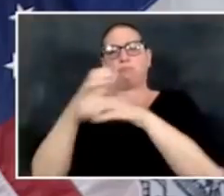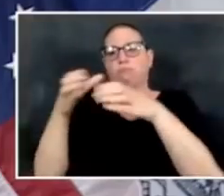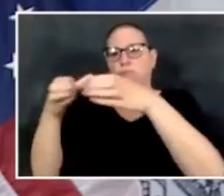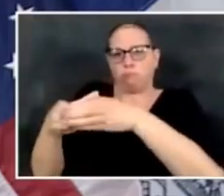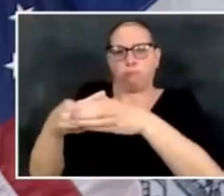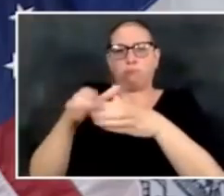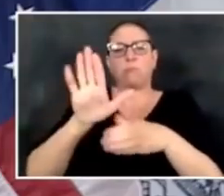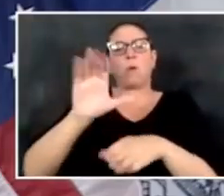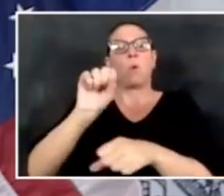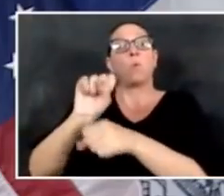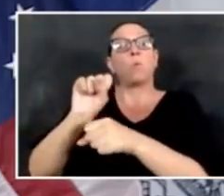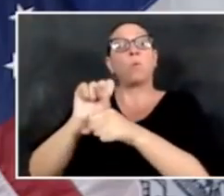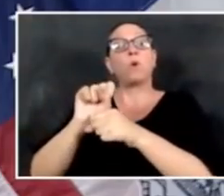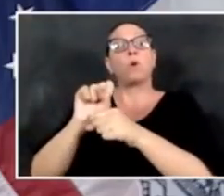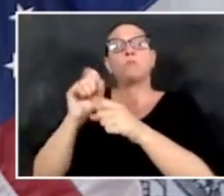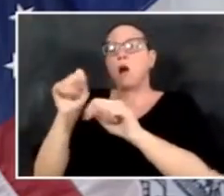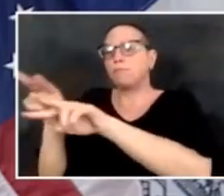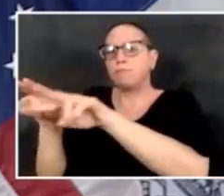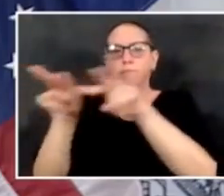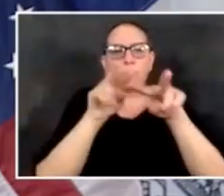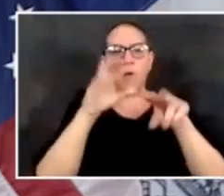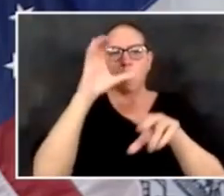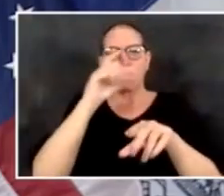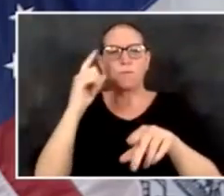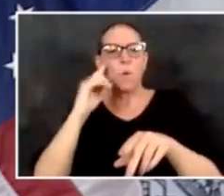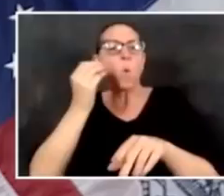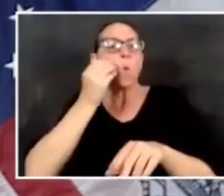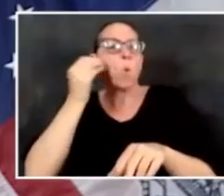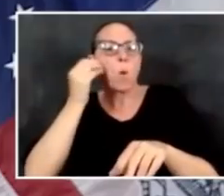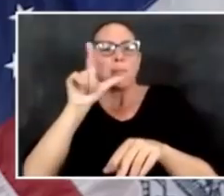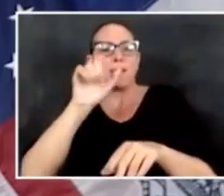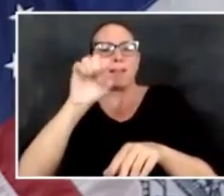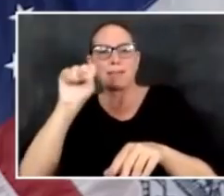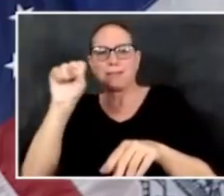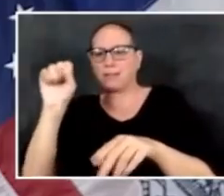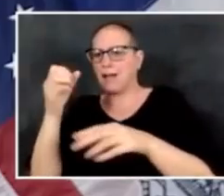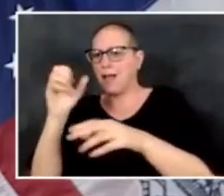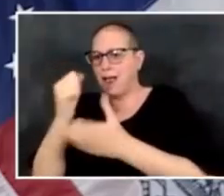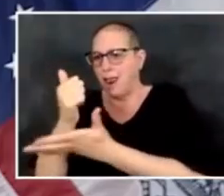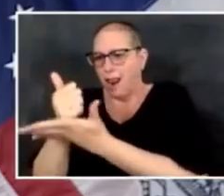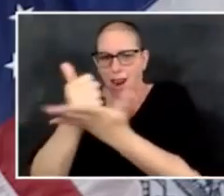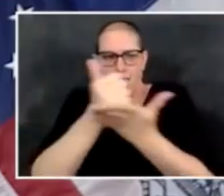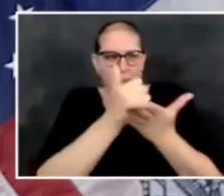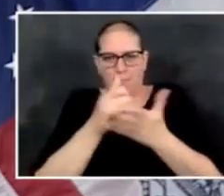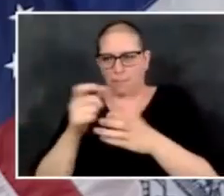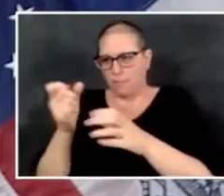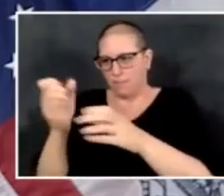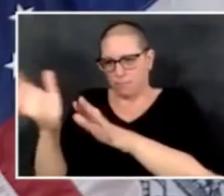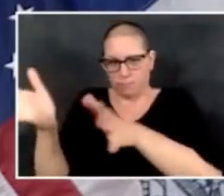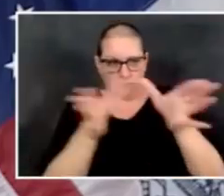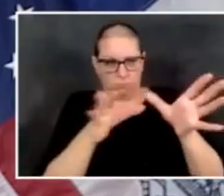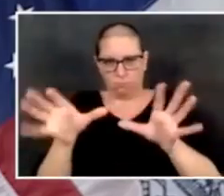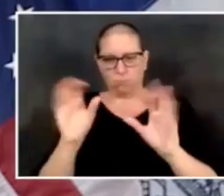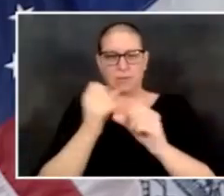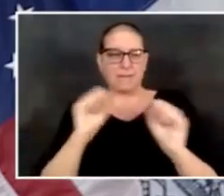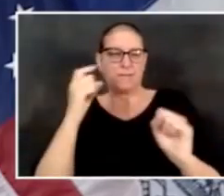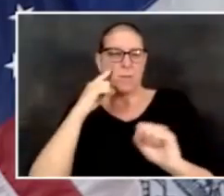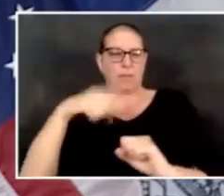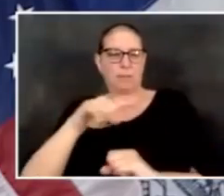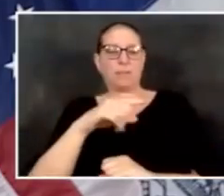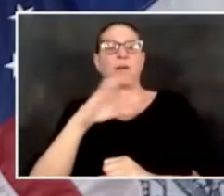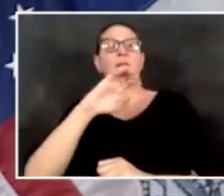include a doctor or a nurse. Whenever needed, they're available. NYPD and homeless services can call in medical